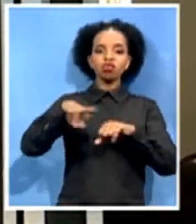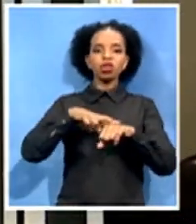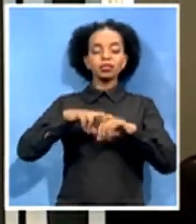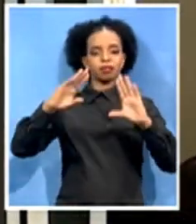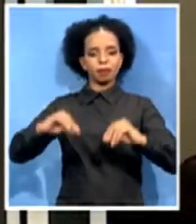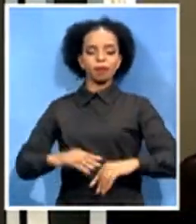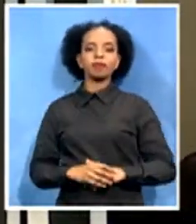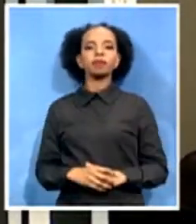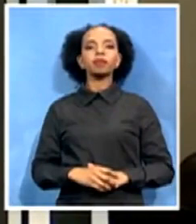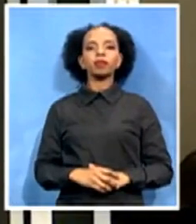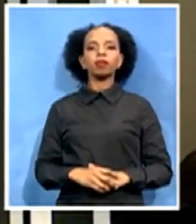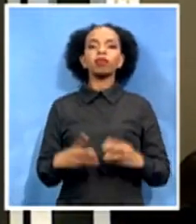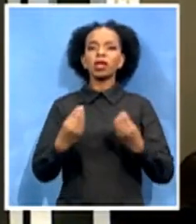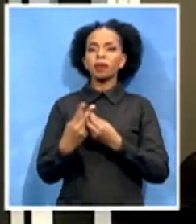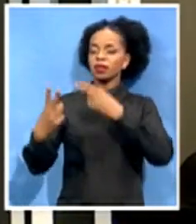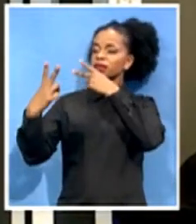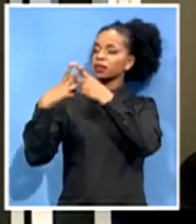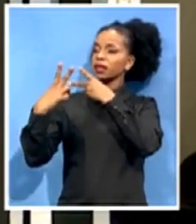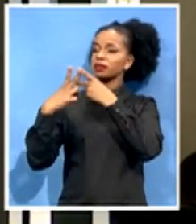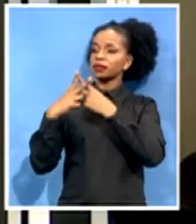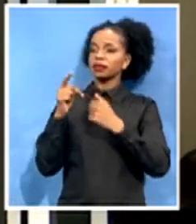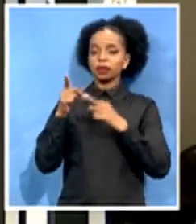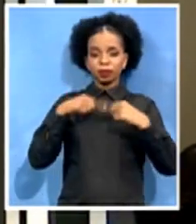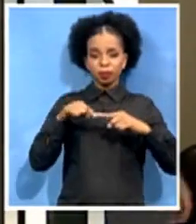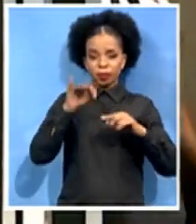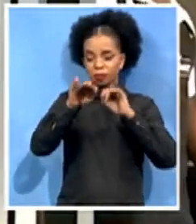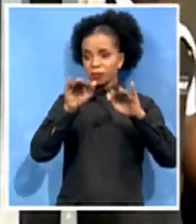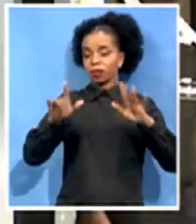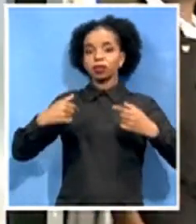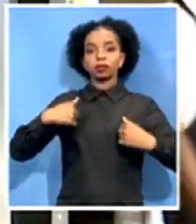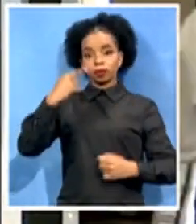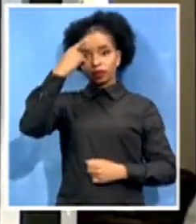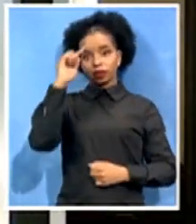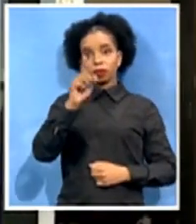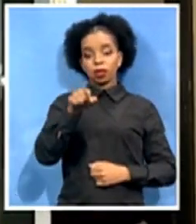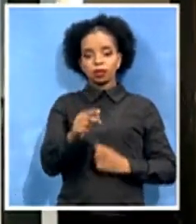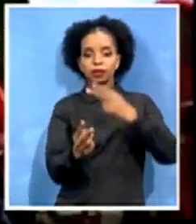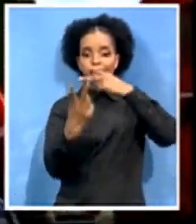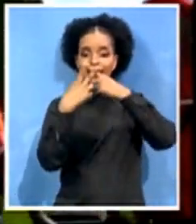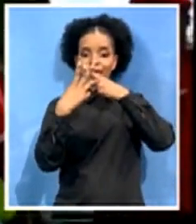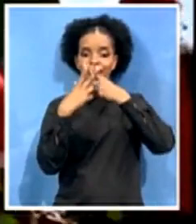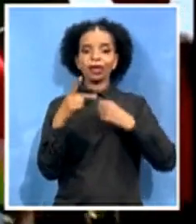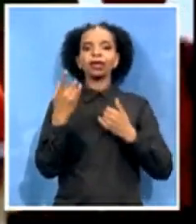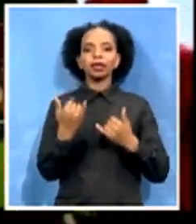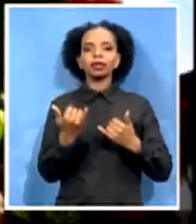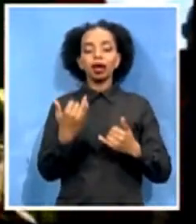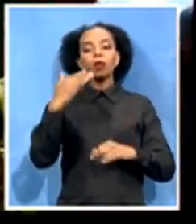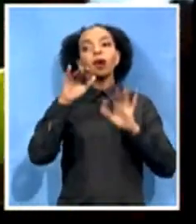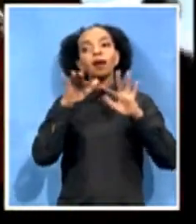I think it's a hashtag movement that is required to be known fully in public in every other country, in every